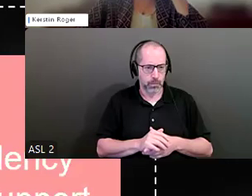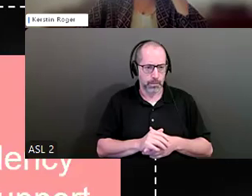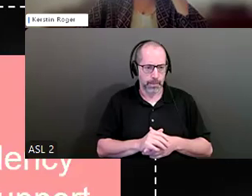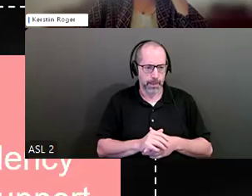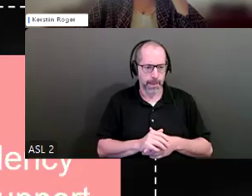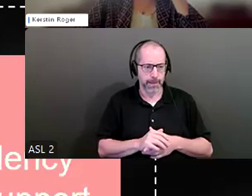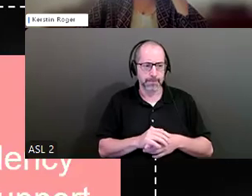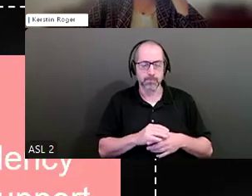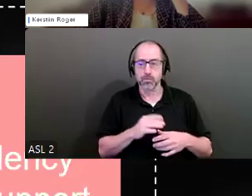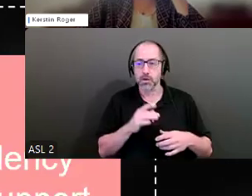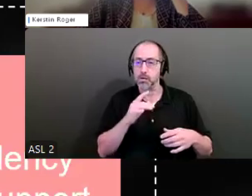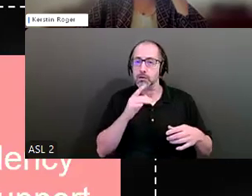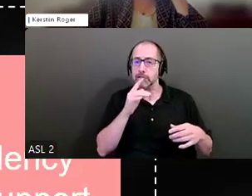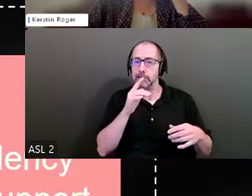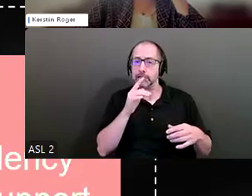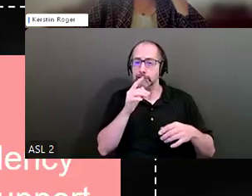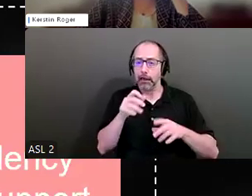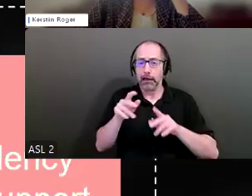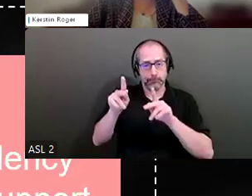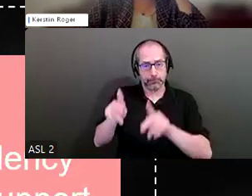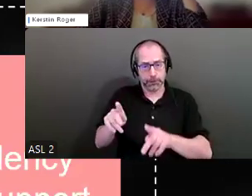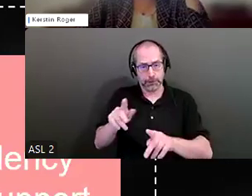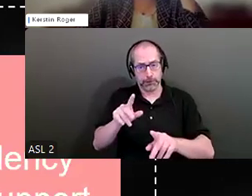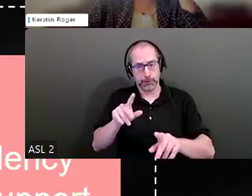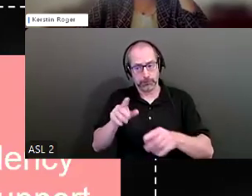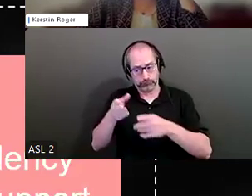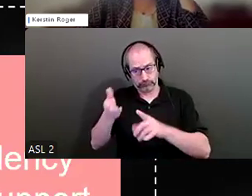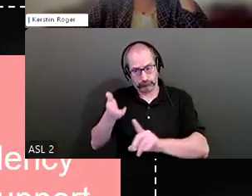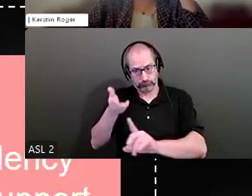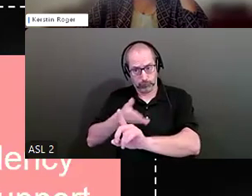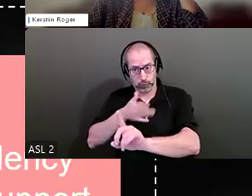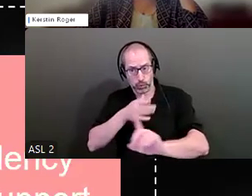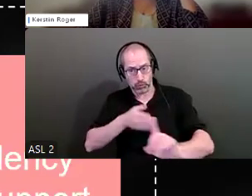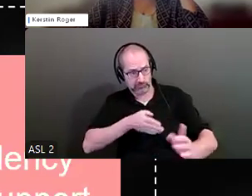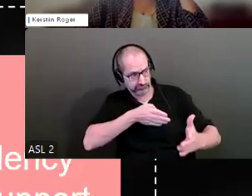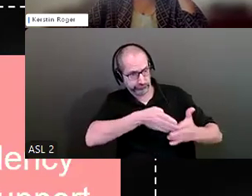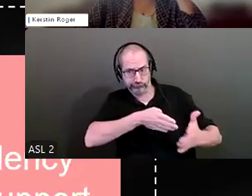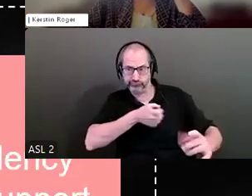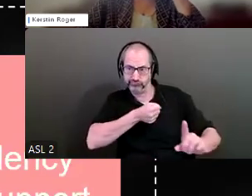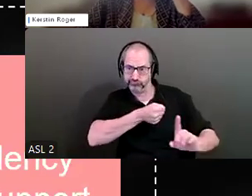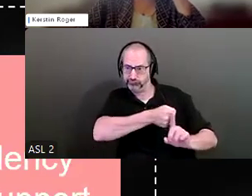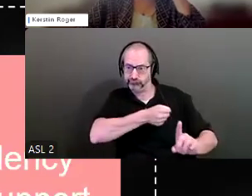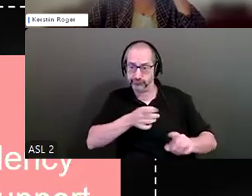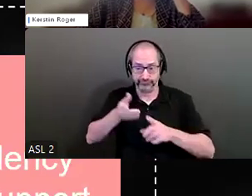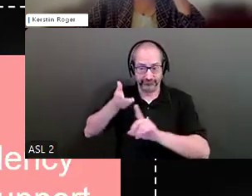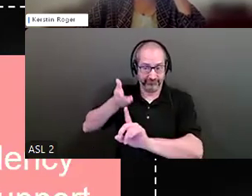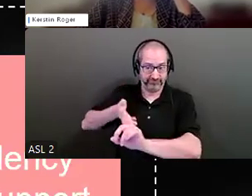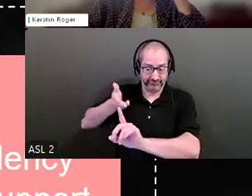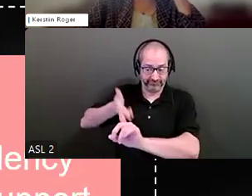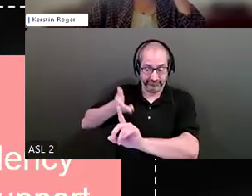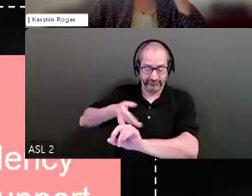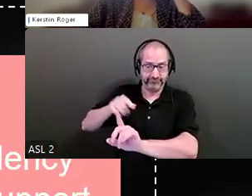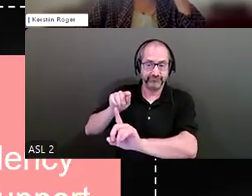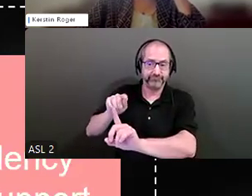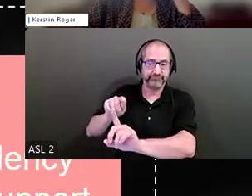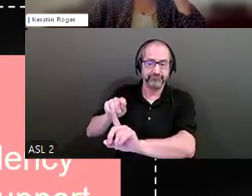We also know that there are some risk factors that occur on the perpetrator level, and those are people that perpetrate